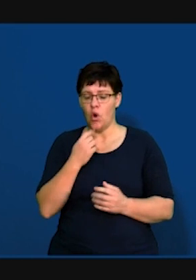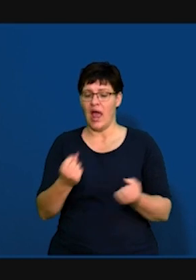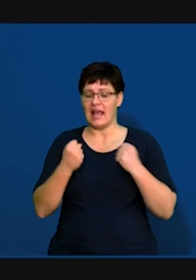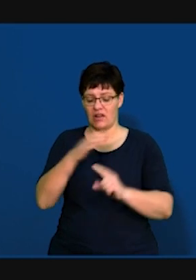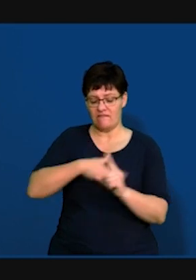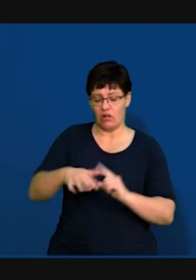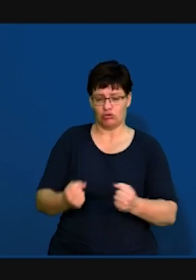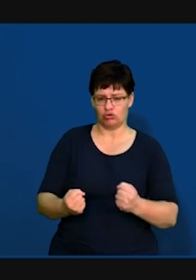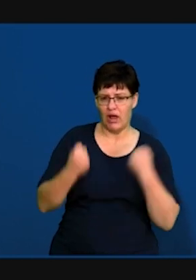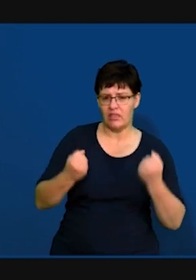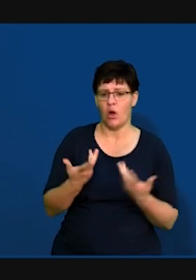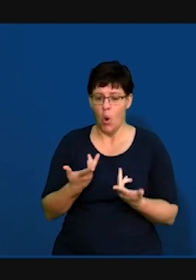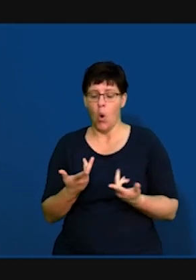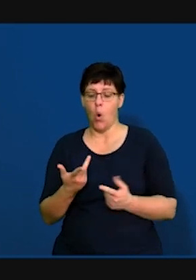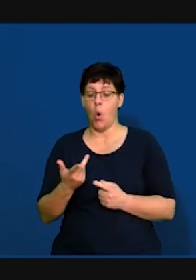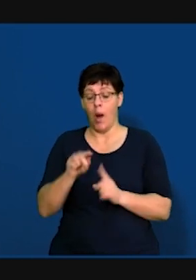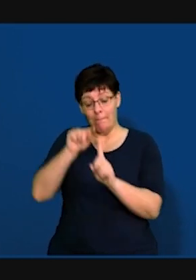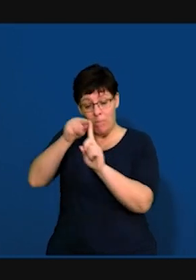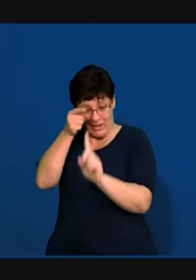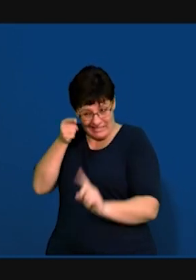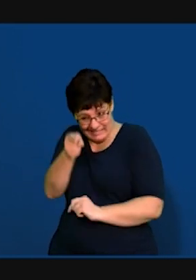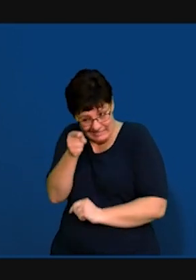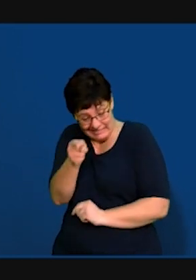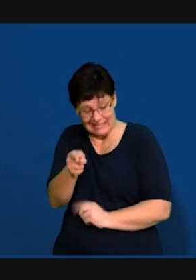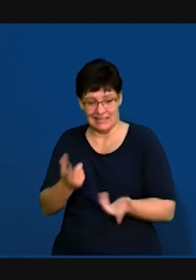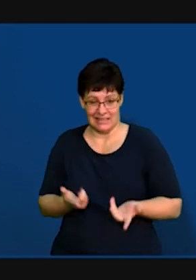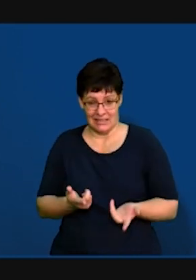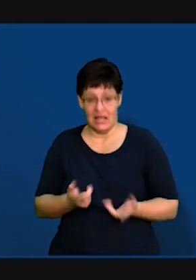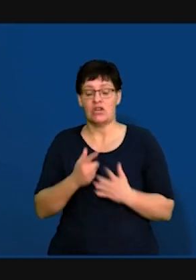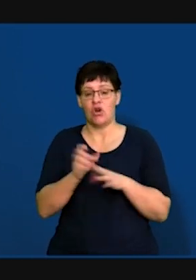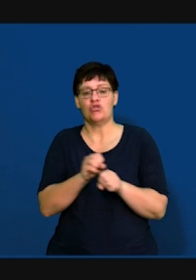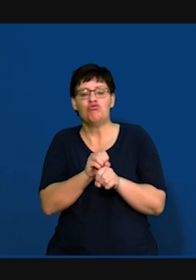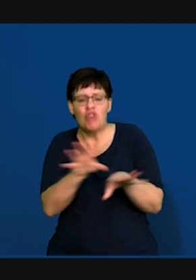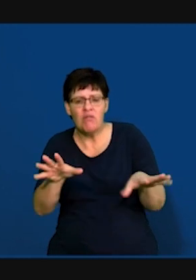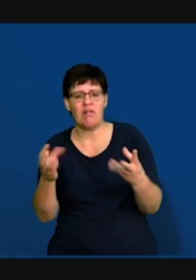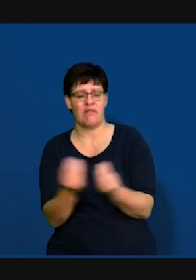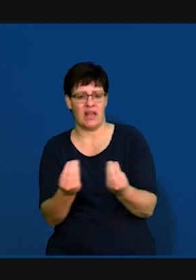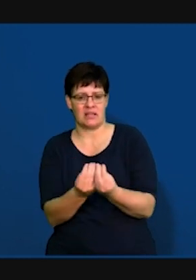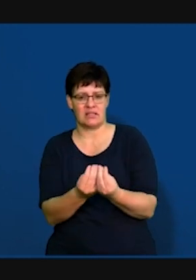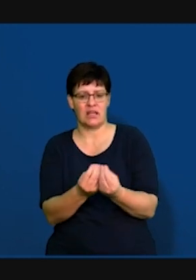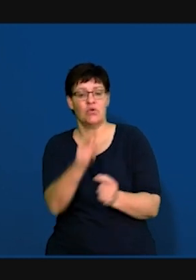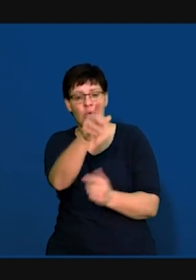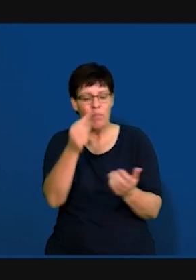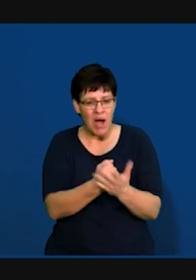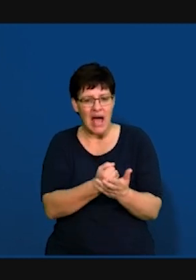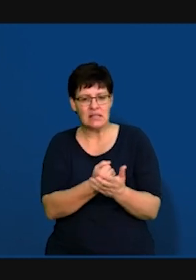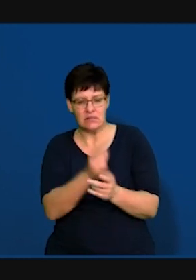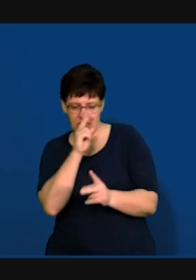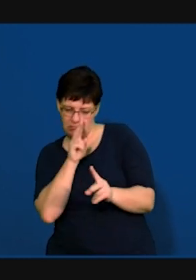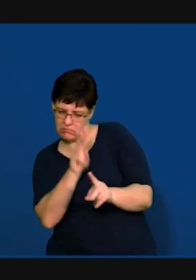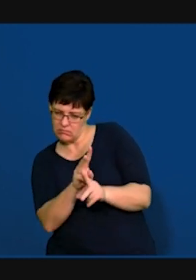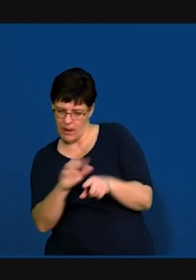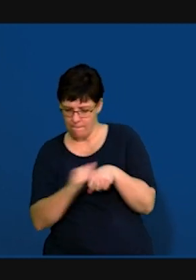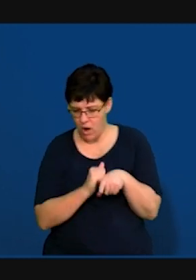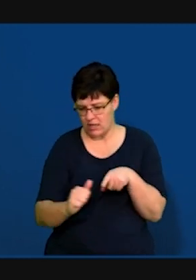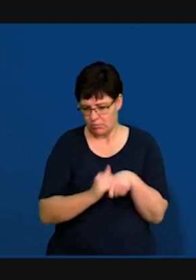electric field at a point. So these are some of the, the general stuff that we need to polish up. But